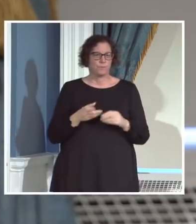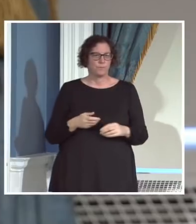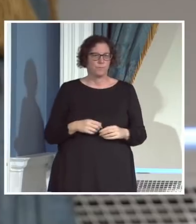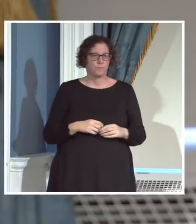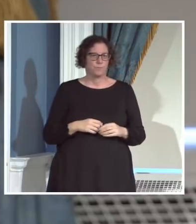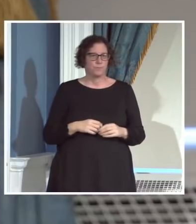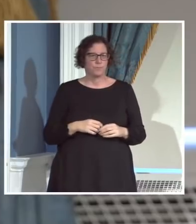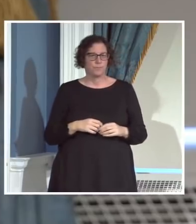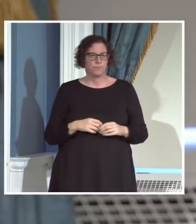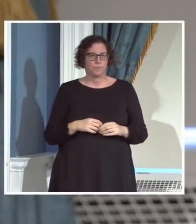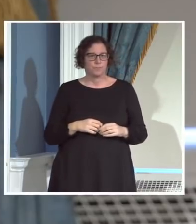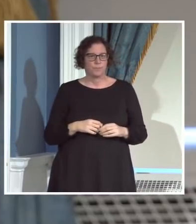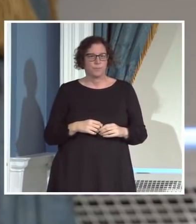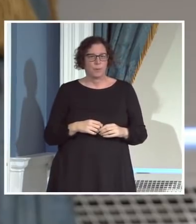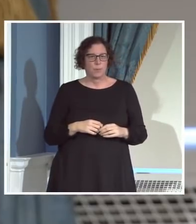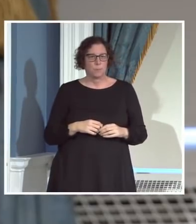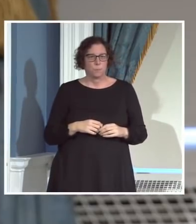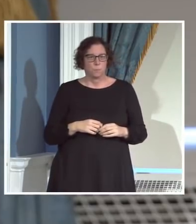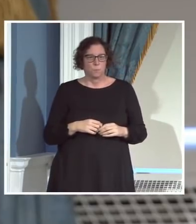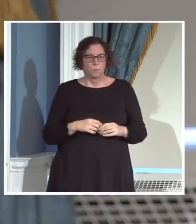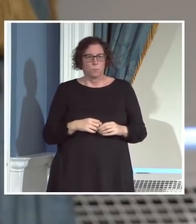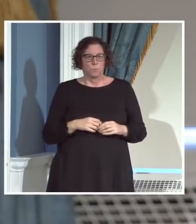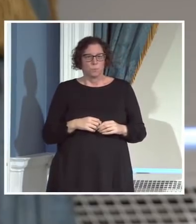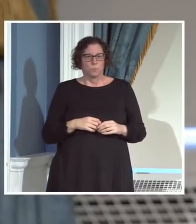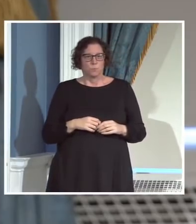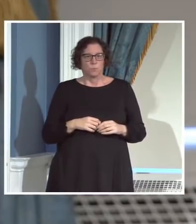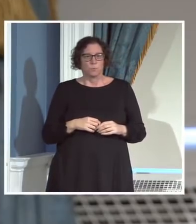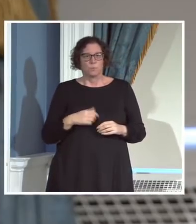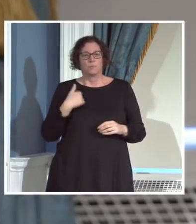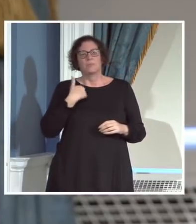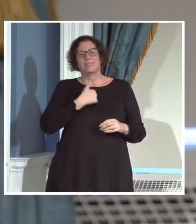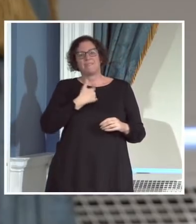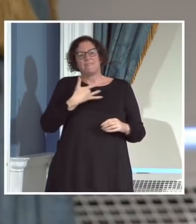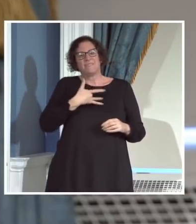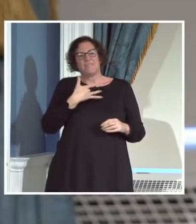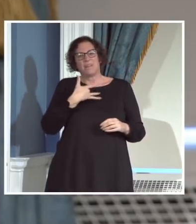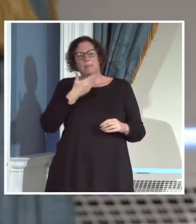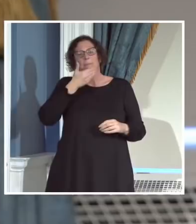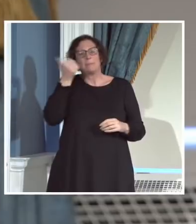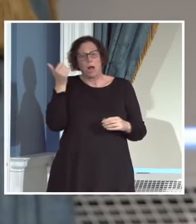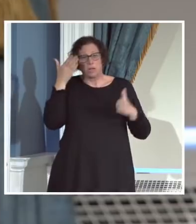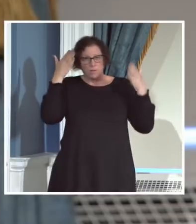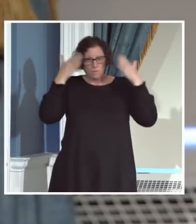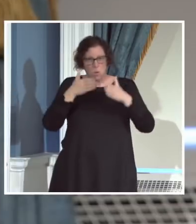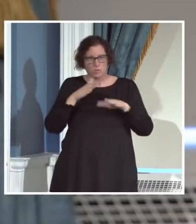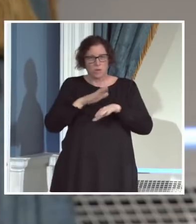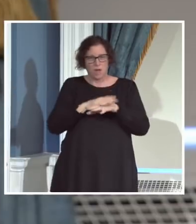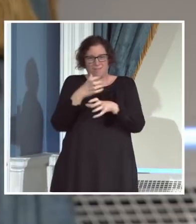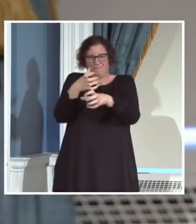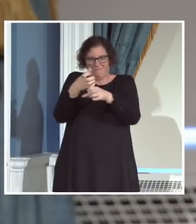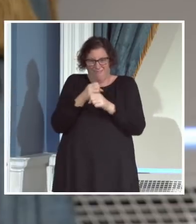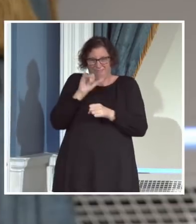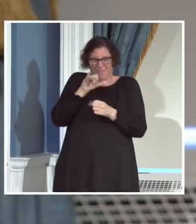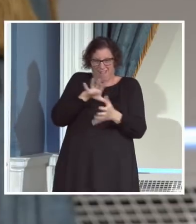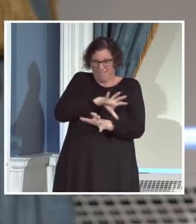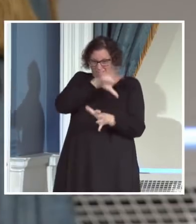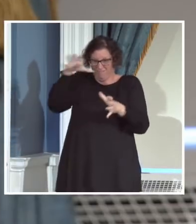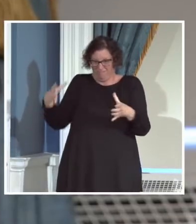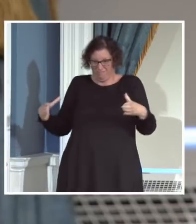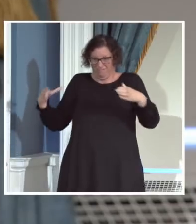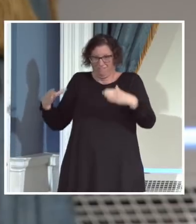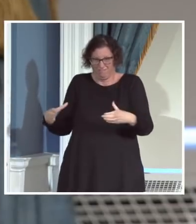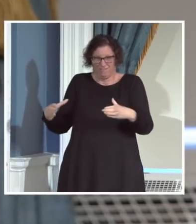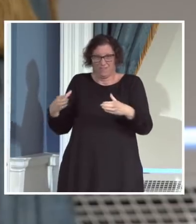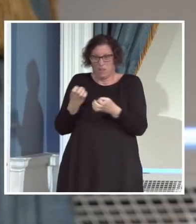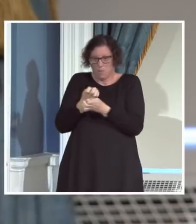it's much better to focus on getting enough ventilators so that we don't have to make an allocation decision. The state guidelines